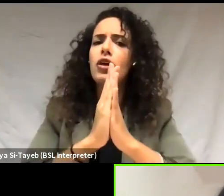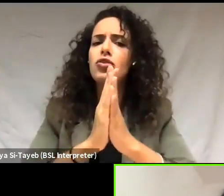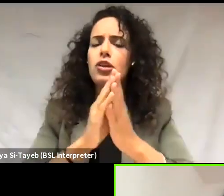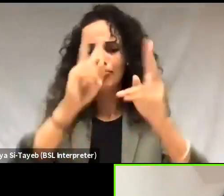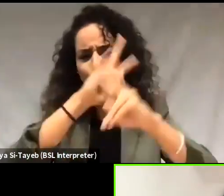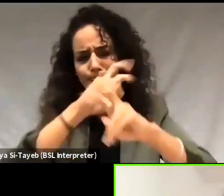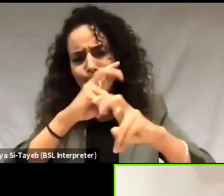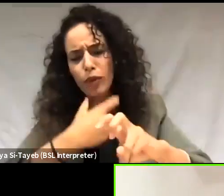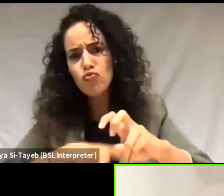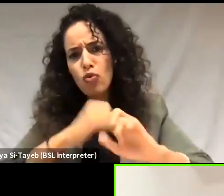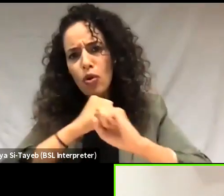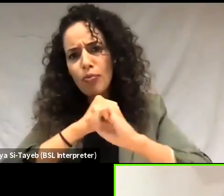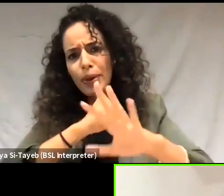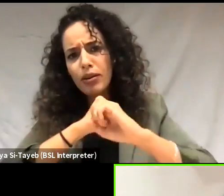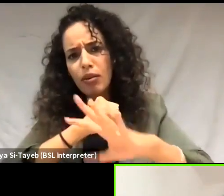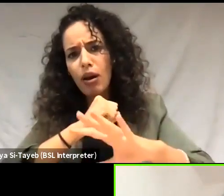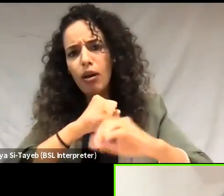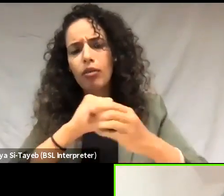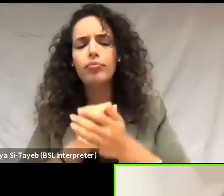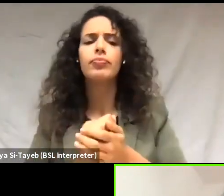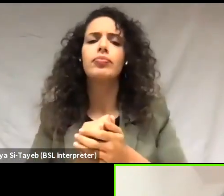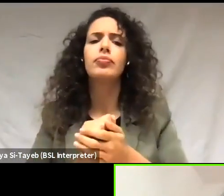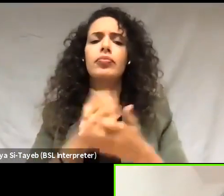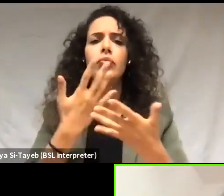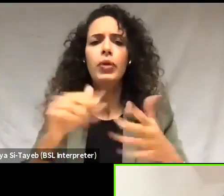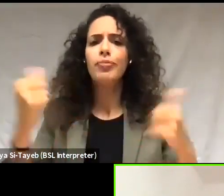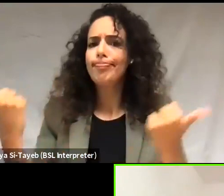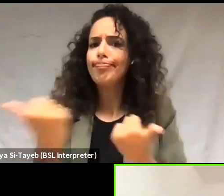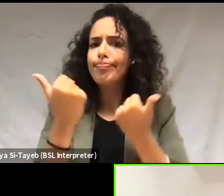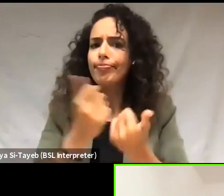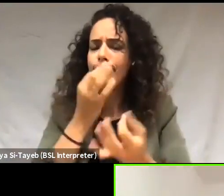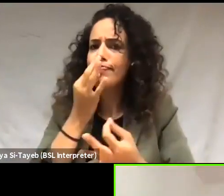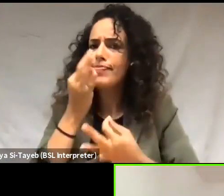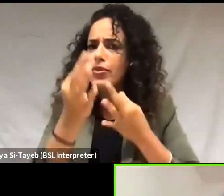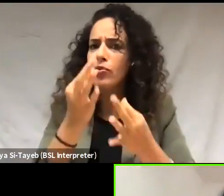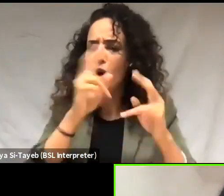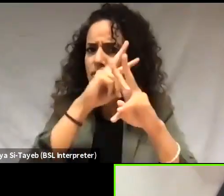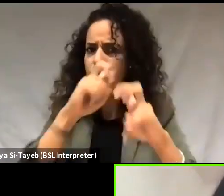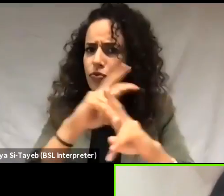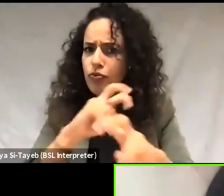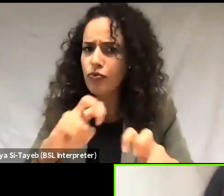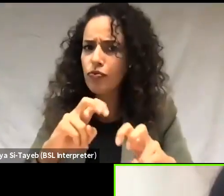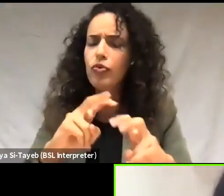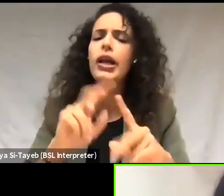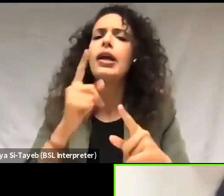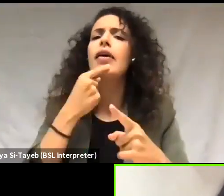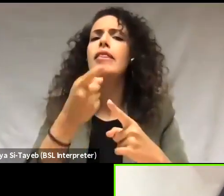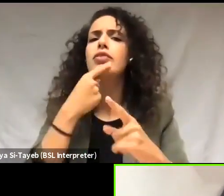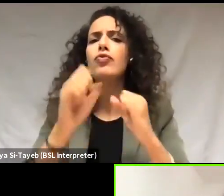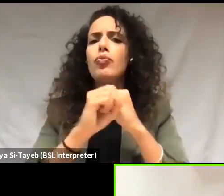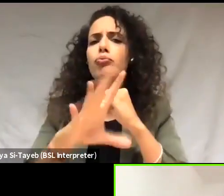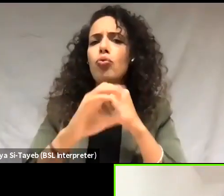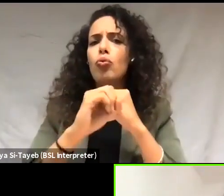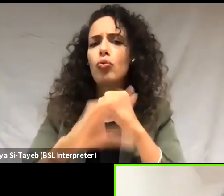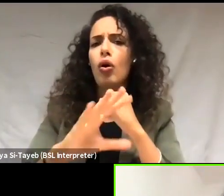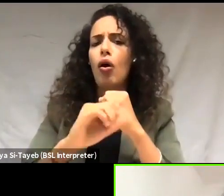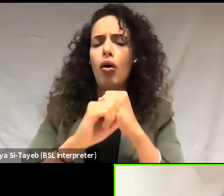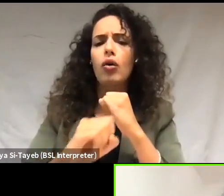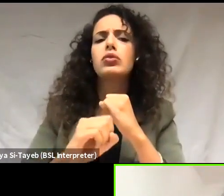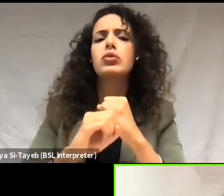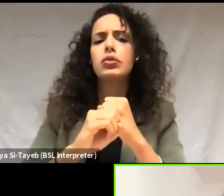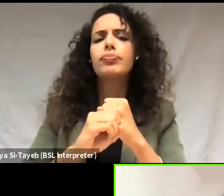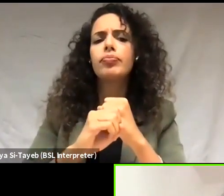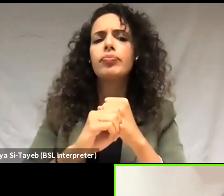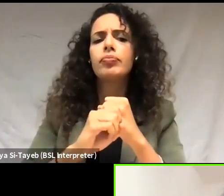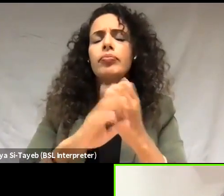about. We've just completed an inquiry into the religious literacy in print and broadcast media, which the Centre